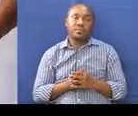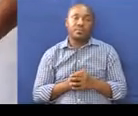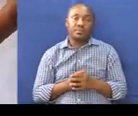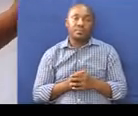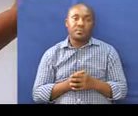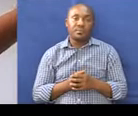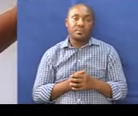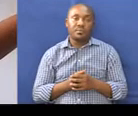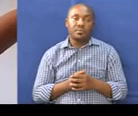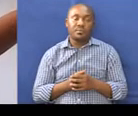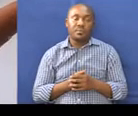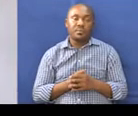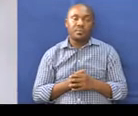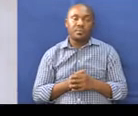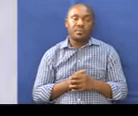absent.